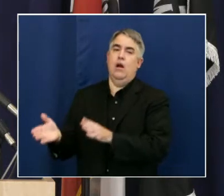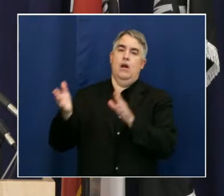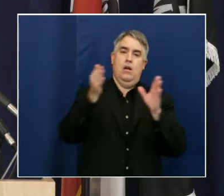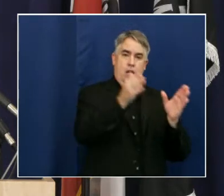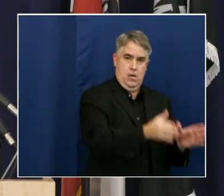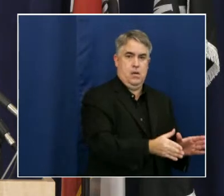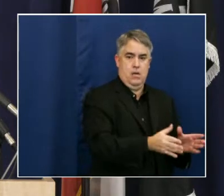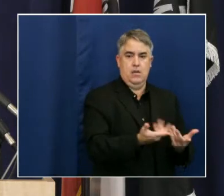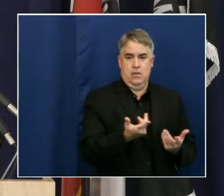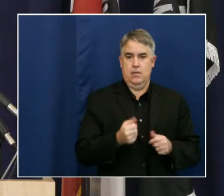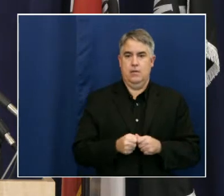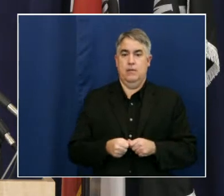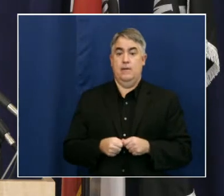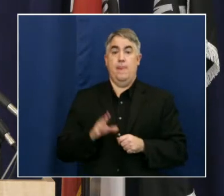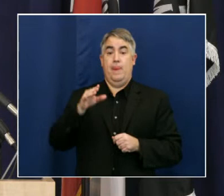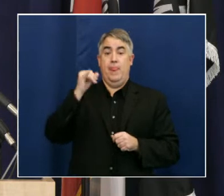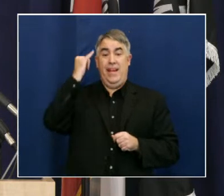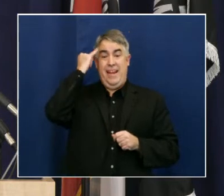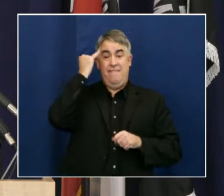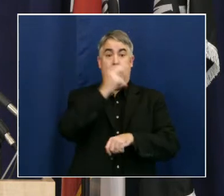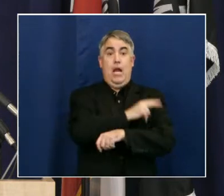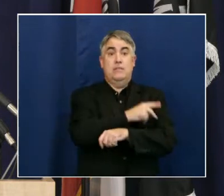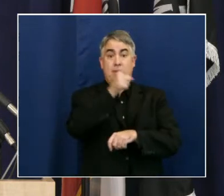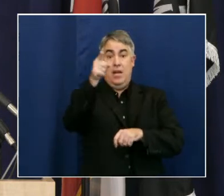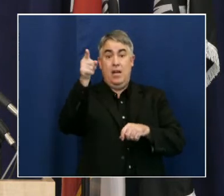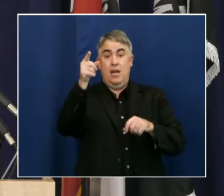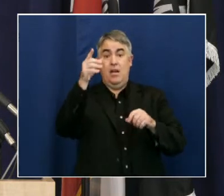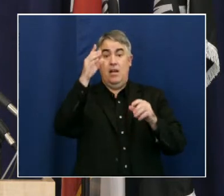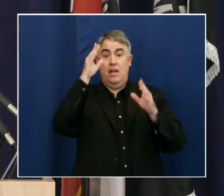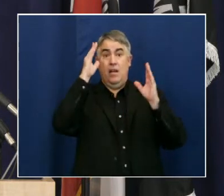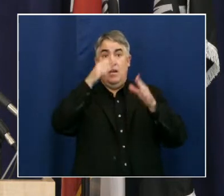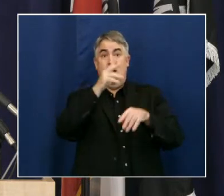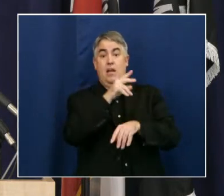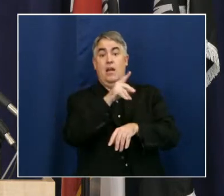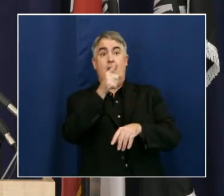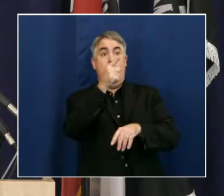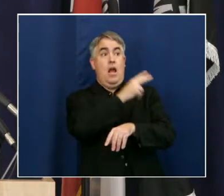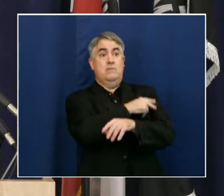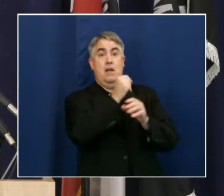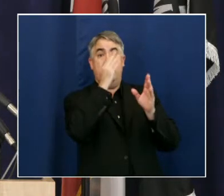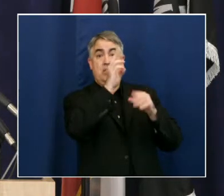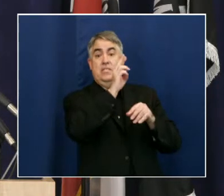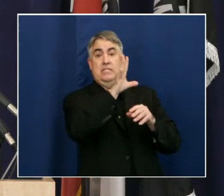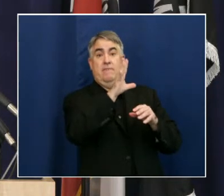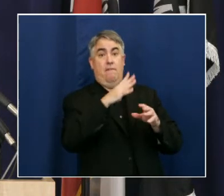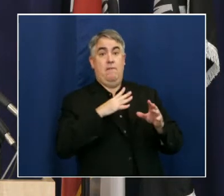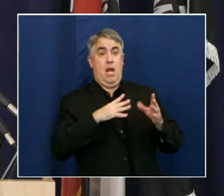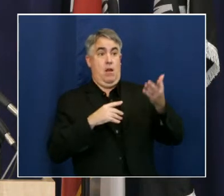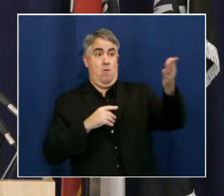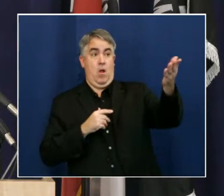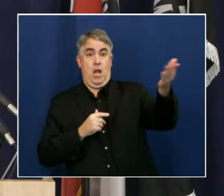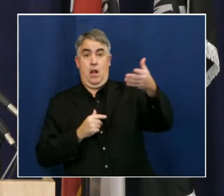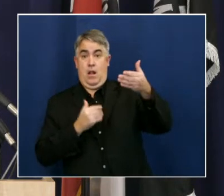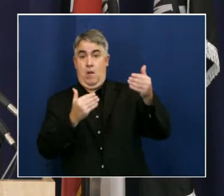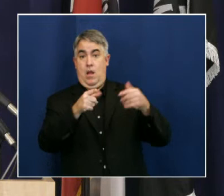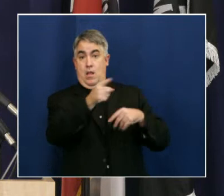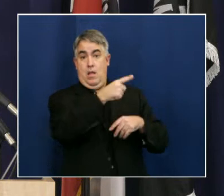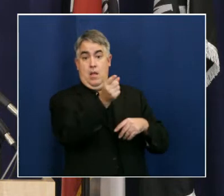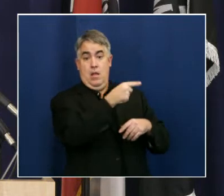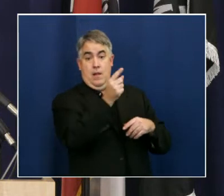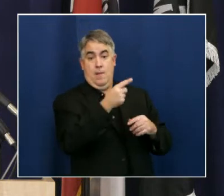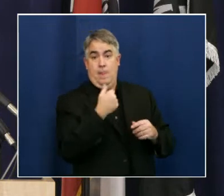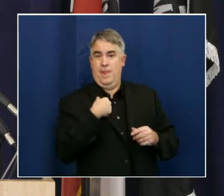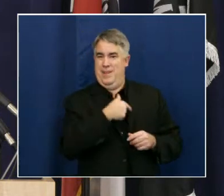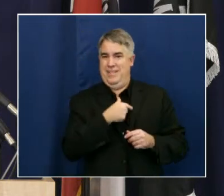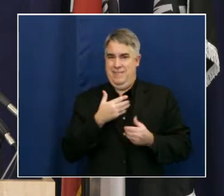are able to vaccinate those 65 and older. We're going to continue with the efforts we're doing and what we're doing with our partners to continue to